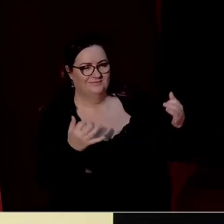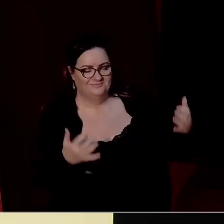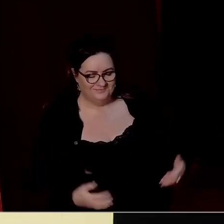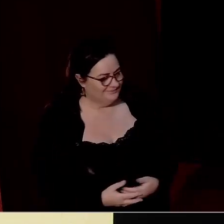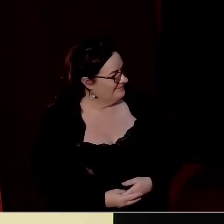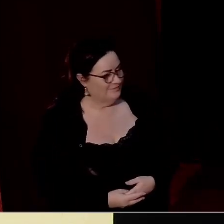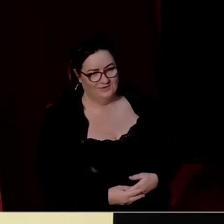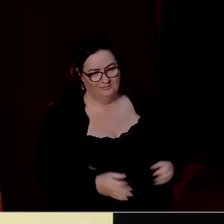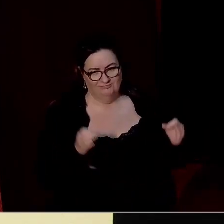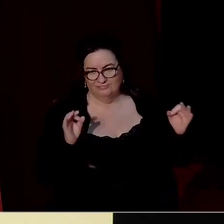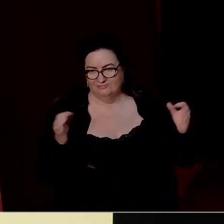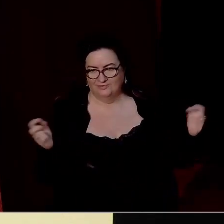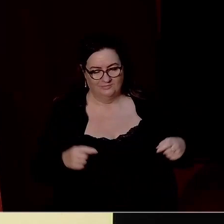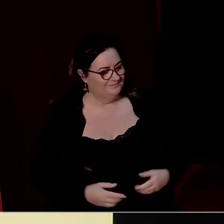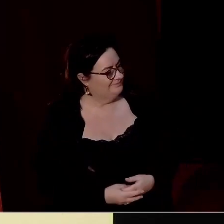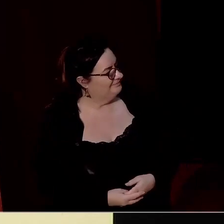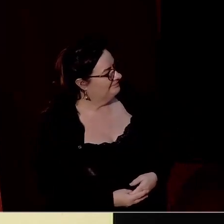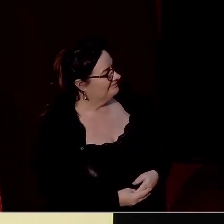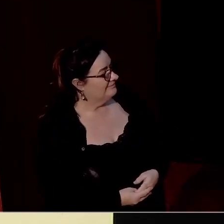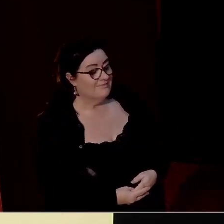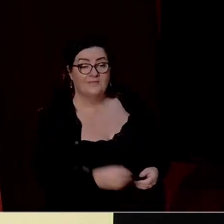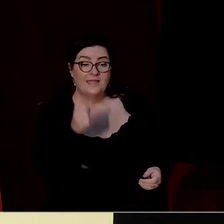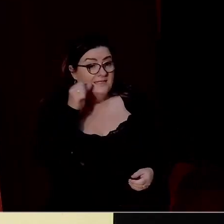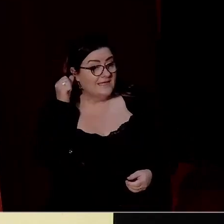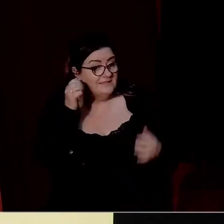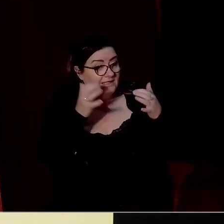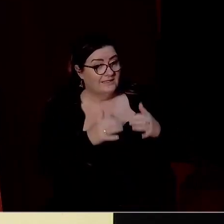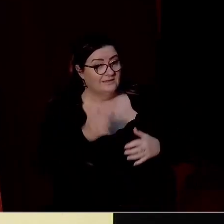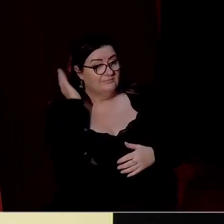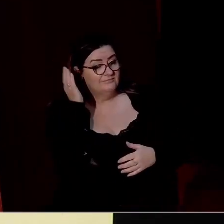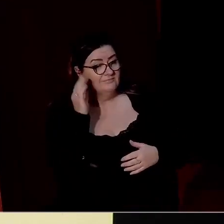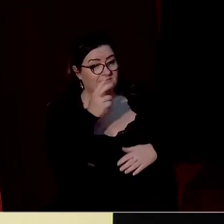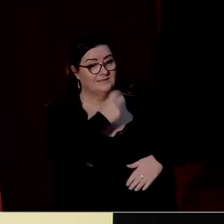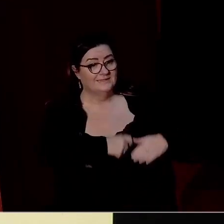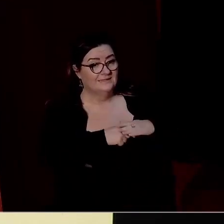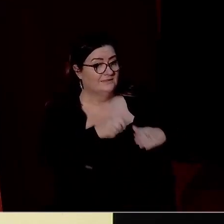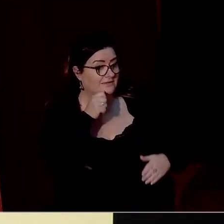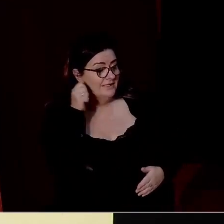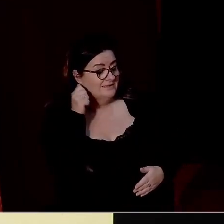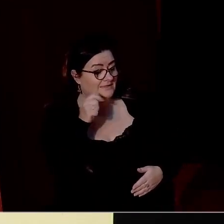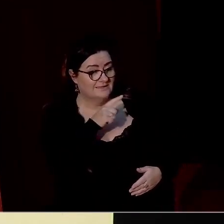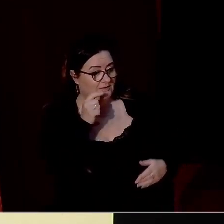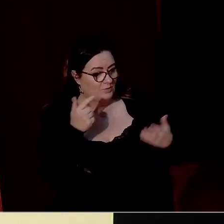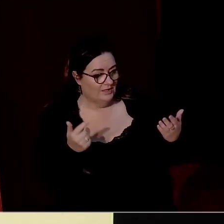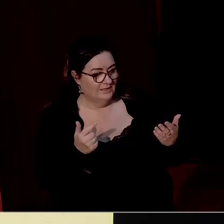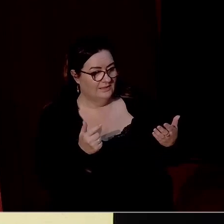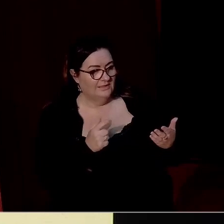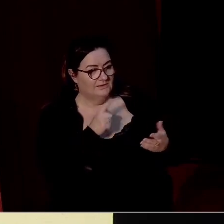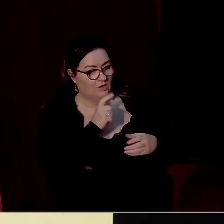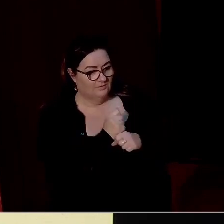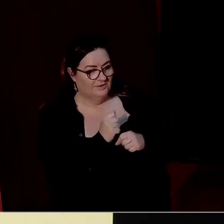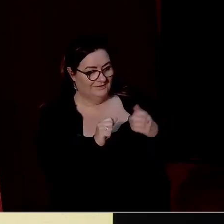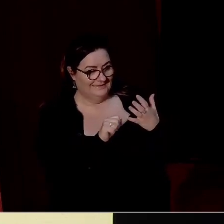Anyway, you are terrific. Yesterday in the opening address, Micheál Martin said, talking about the 6th